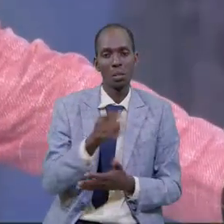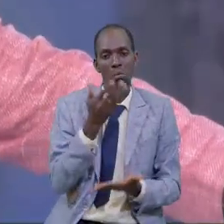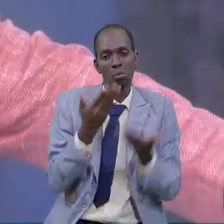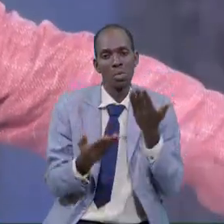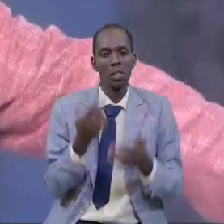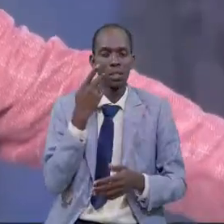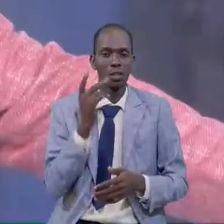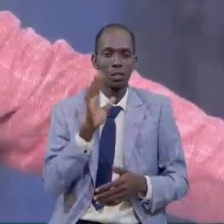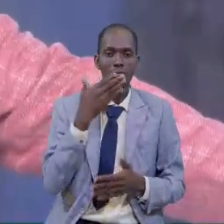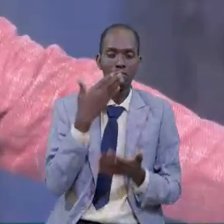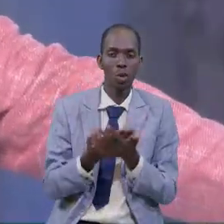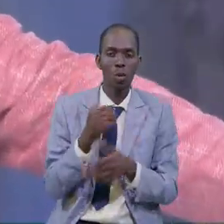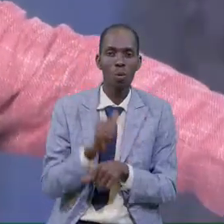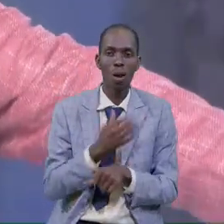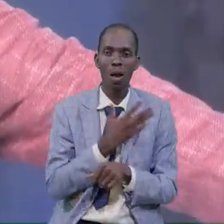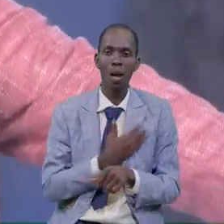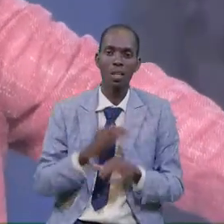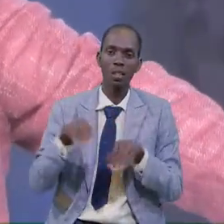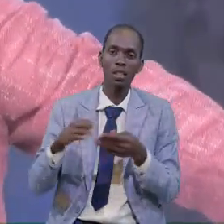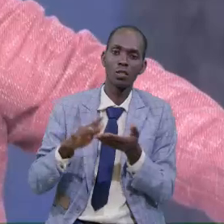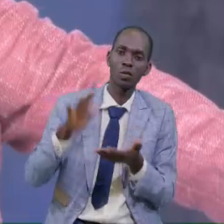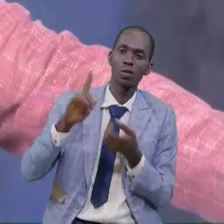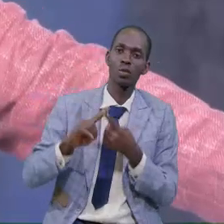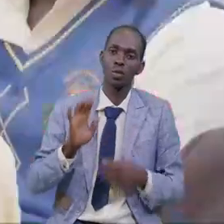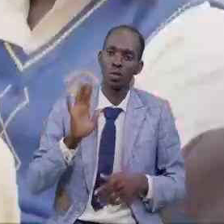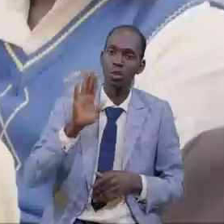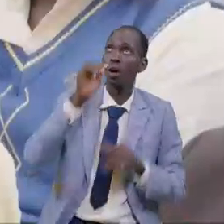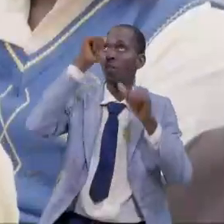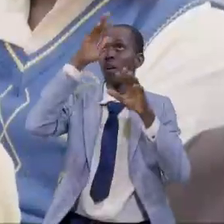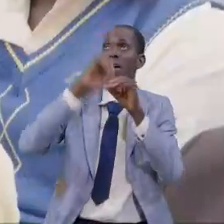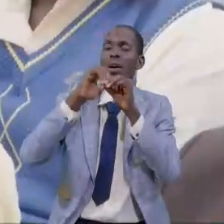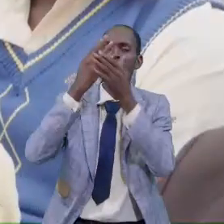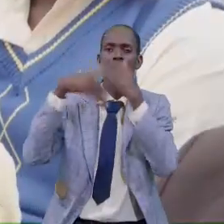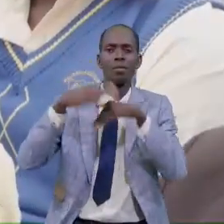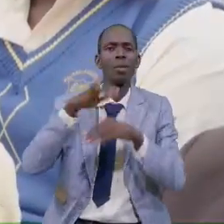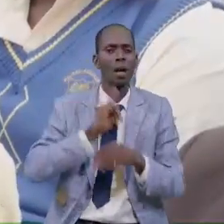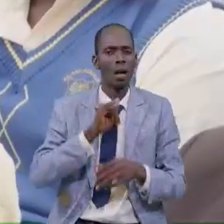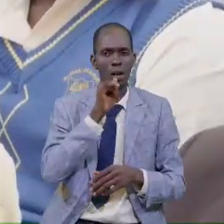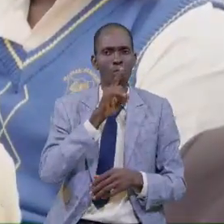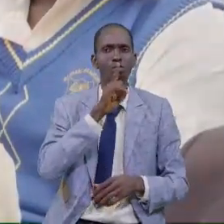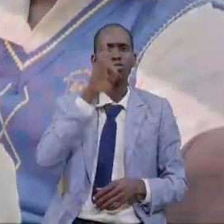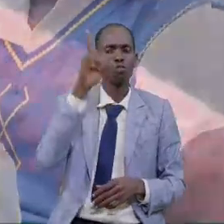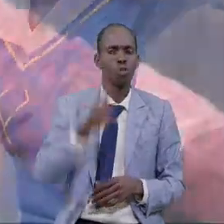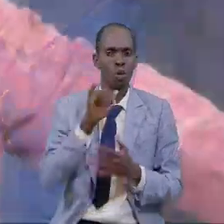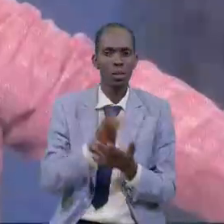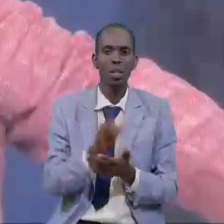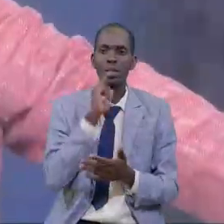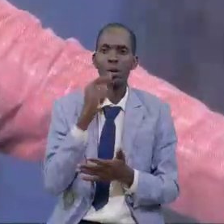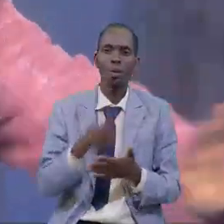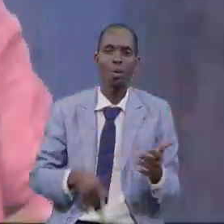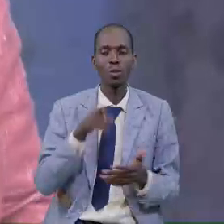your Father in heaven. I'm sure that's what you want to be. I said, I'm sure that's what you want to